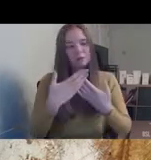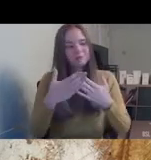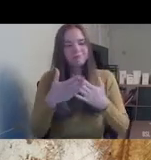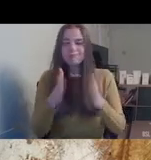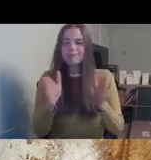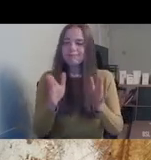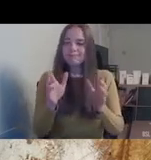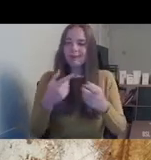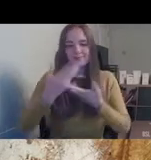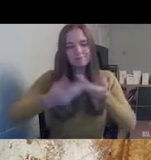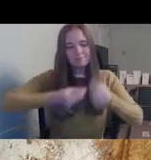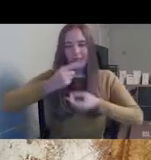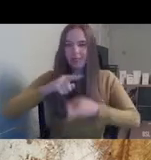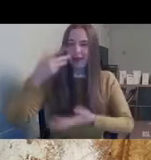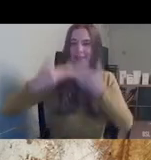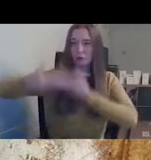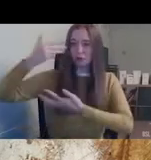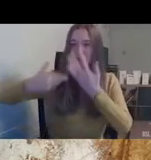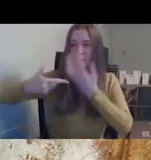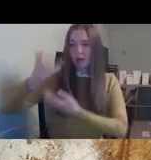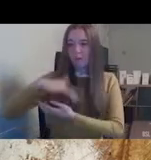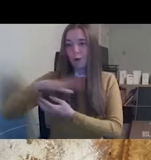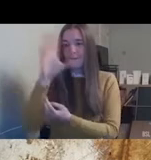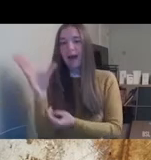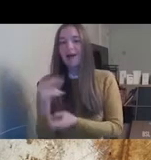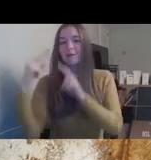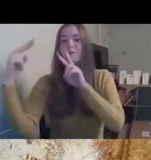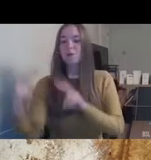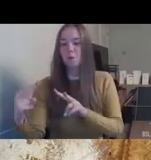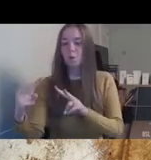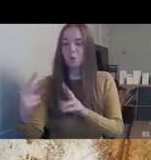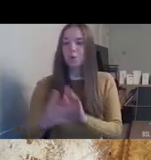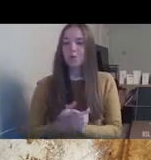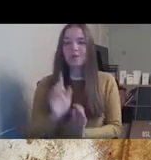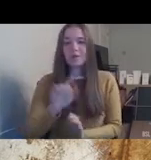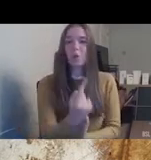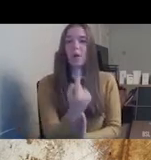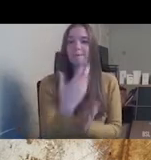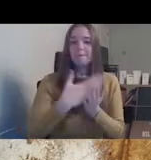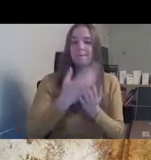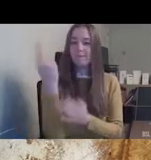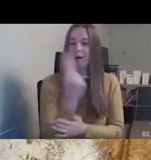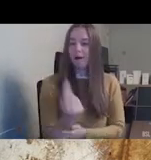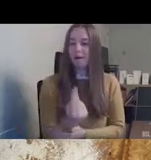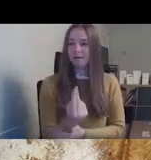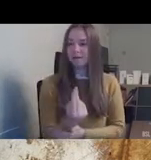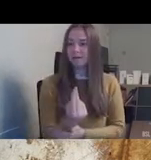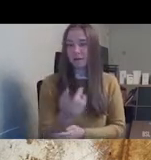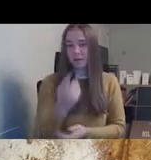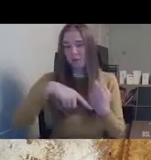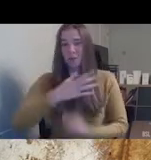from an African perspective. And this was just one piece which we quite like and enjoy.